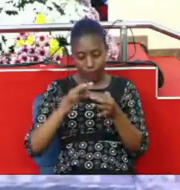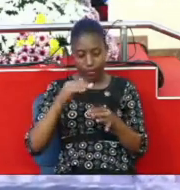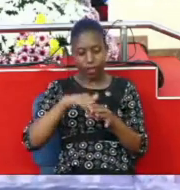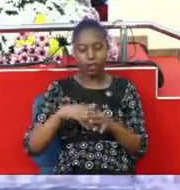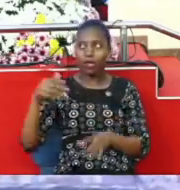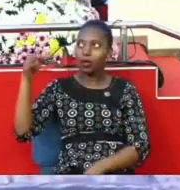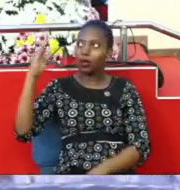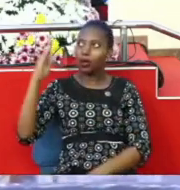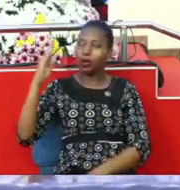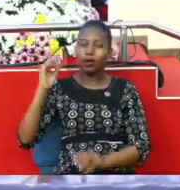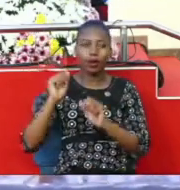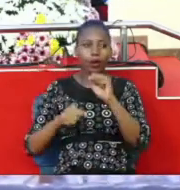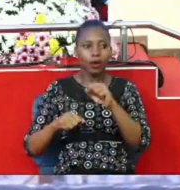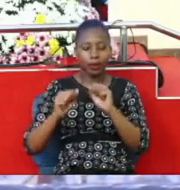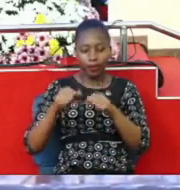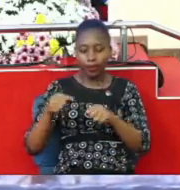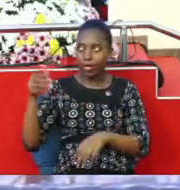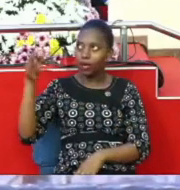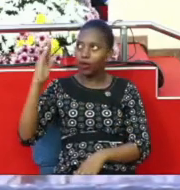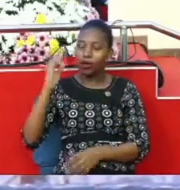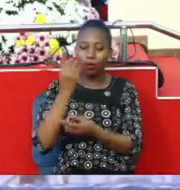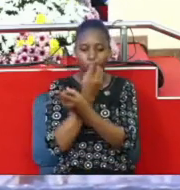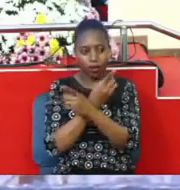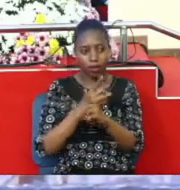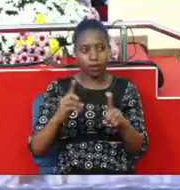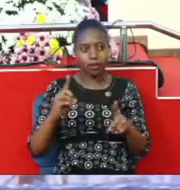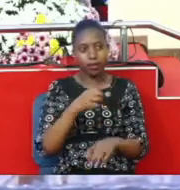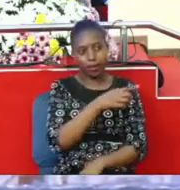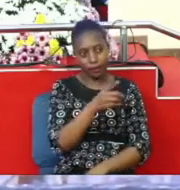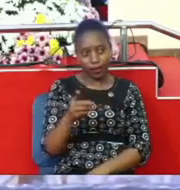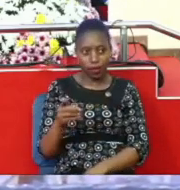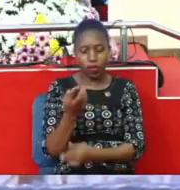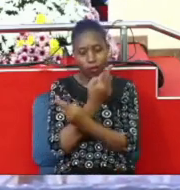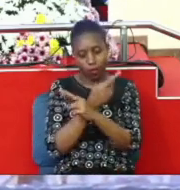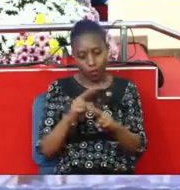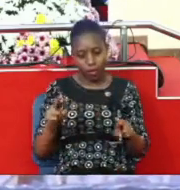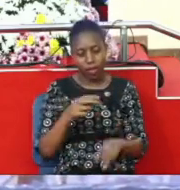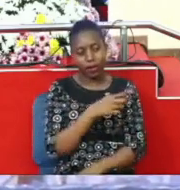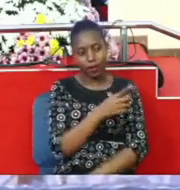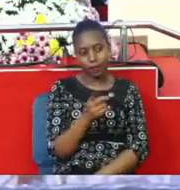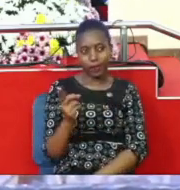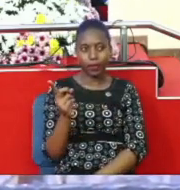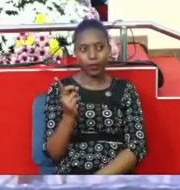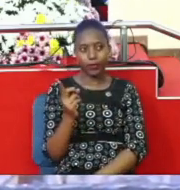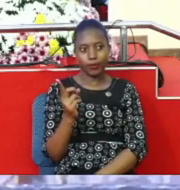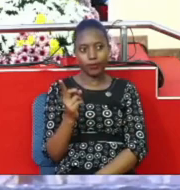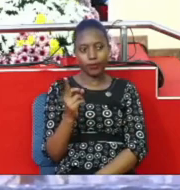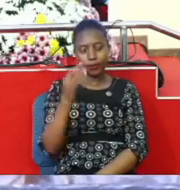you? Can He redeem you? If the answer is yes, now that faith will give you